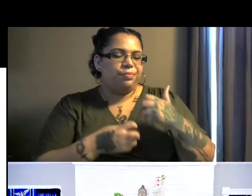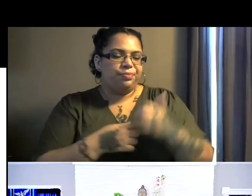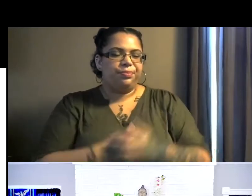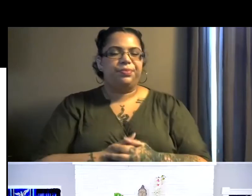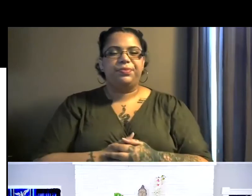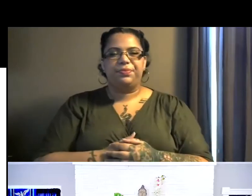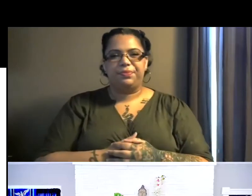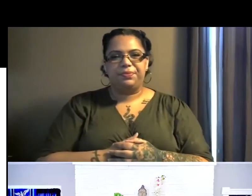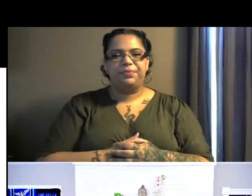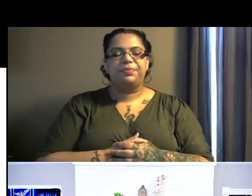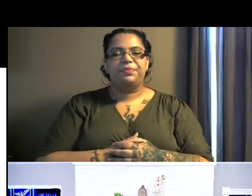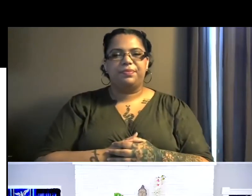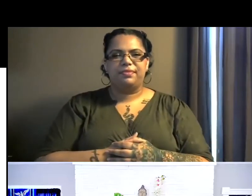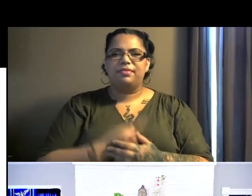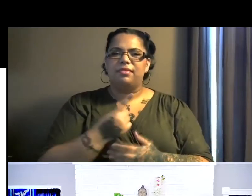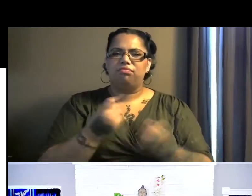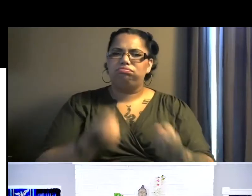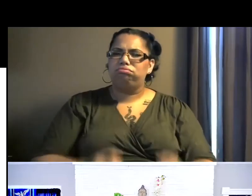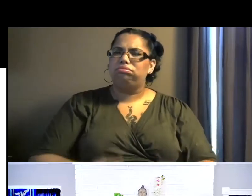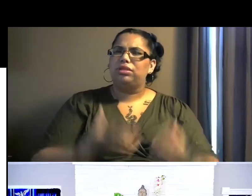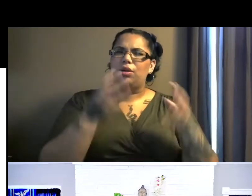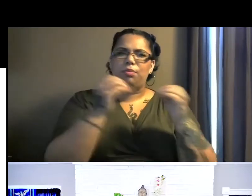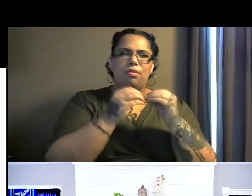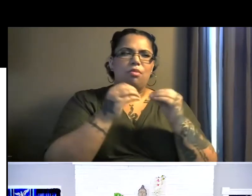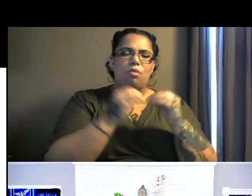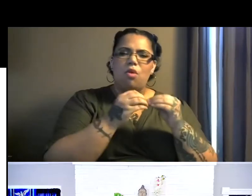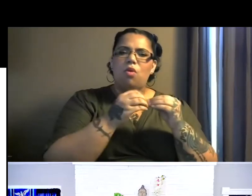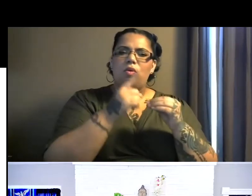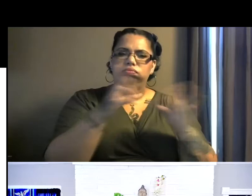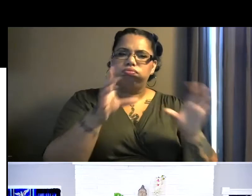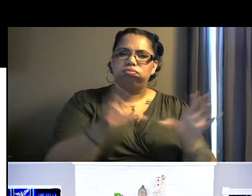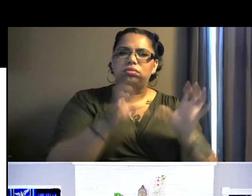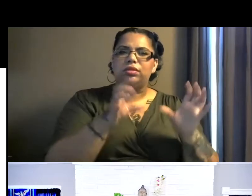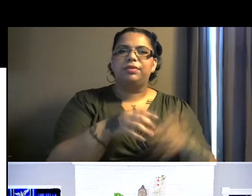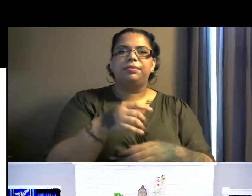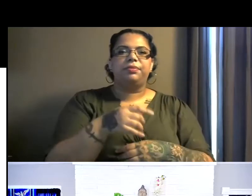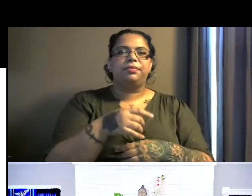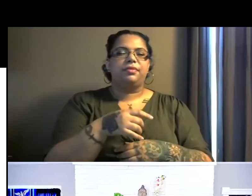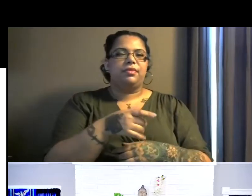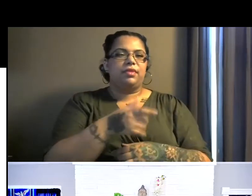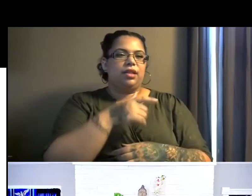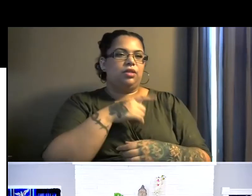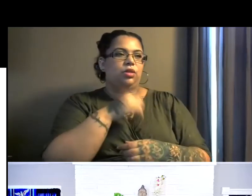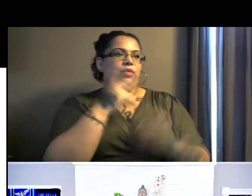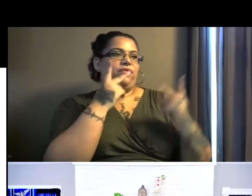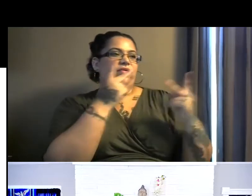There is so much more Deletta is doing. Check out her website at